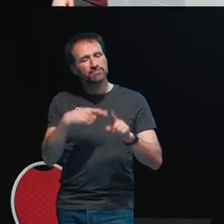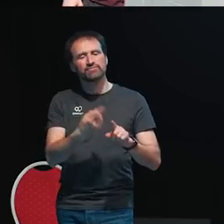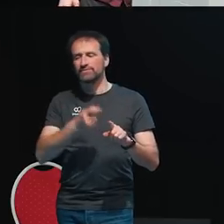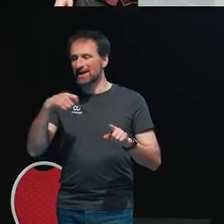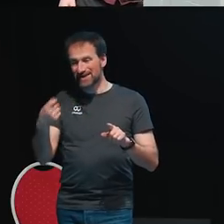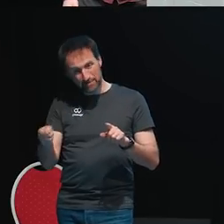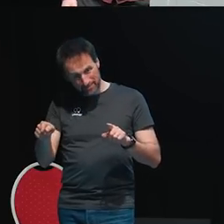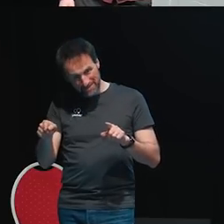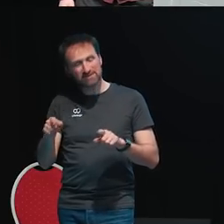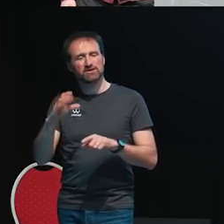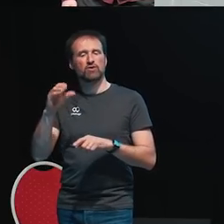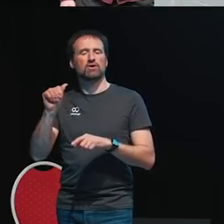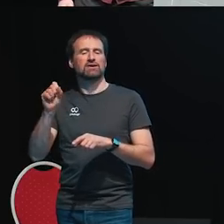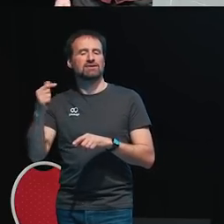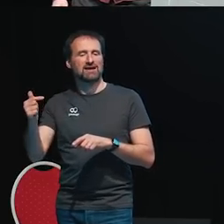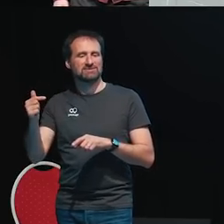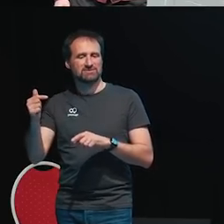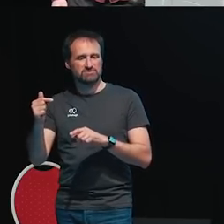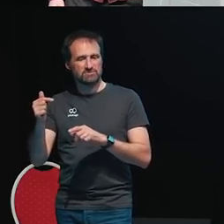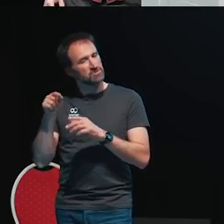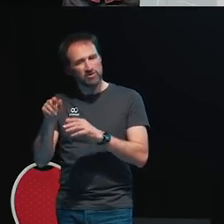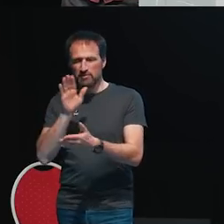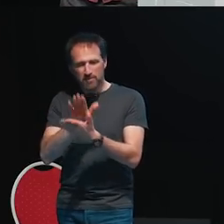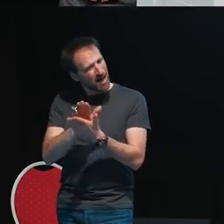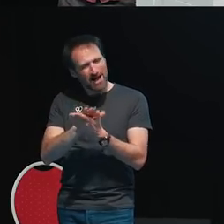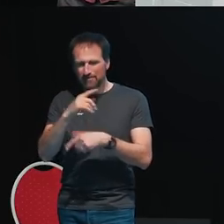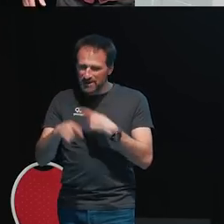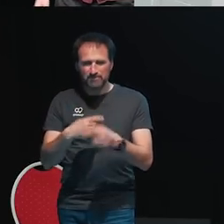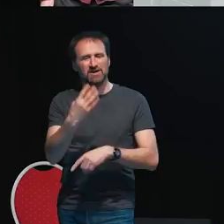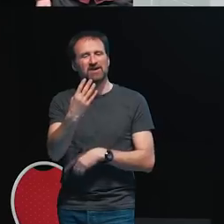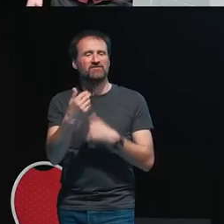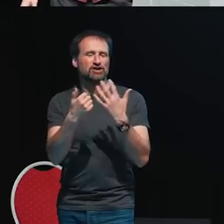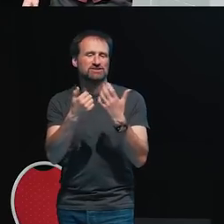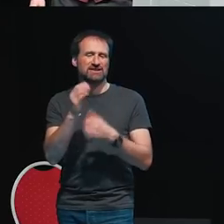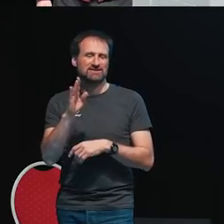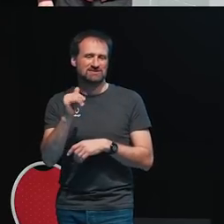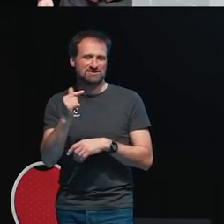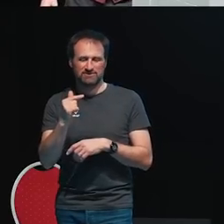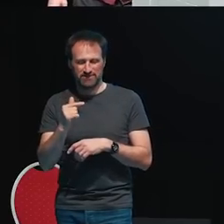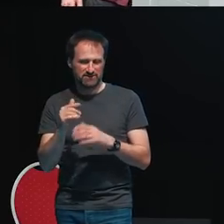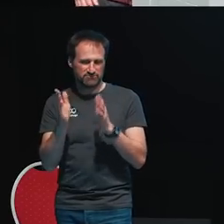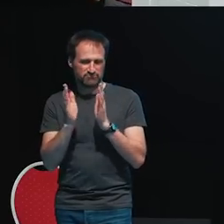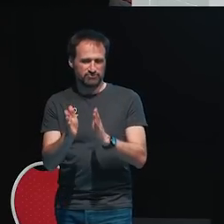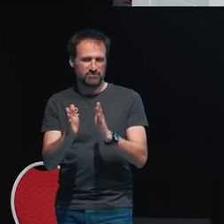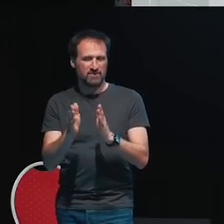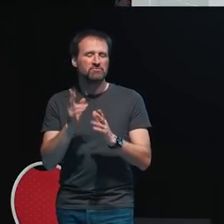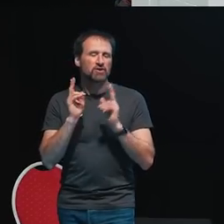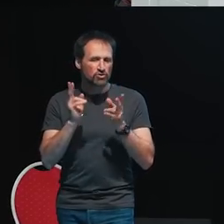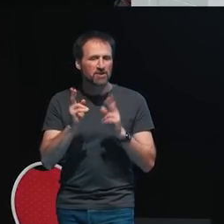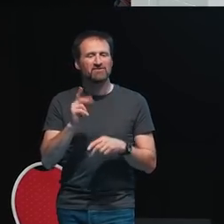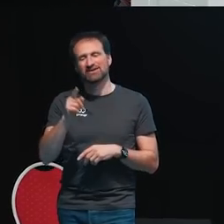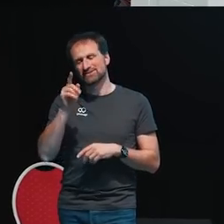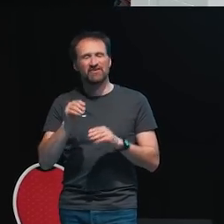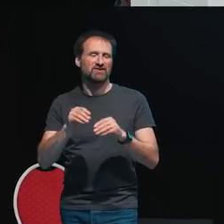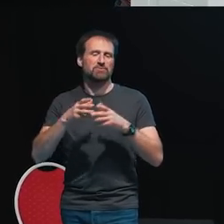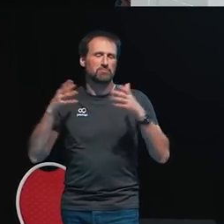always correctly stay within 64 bits. But usually you'll just use bigints like that, and they'll grow as